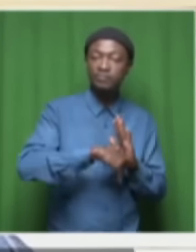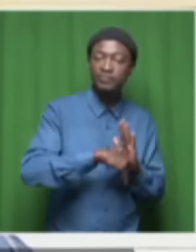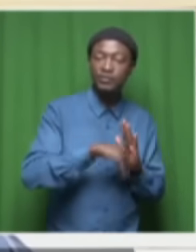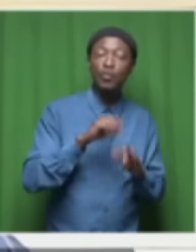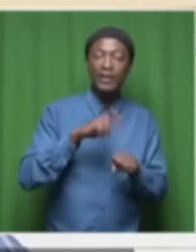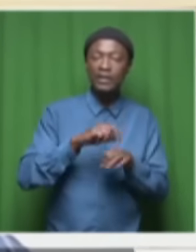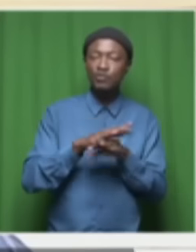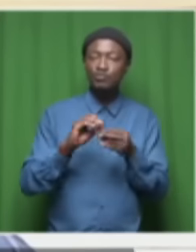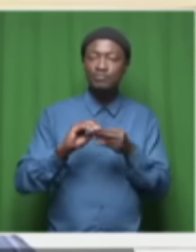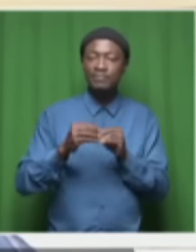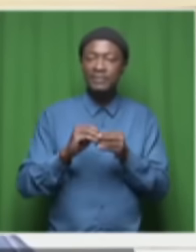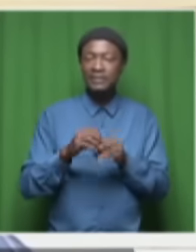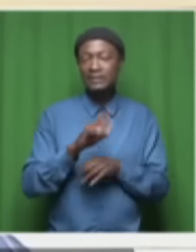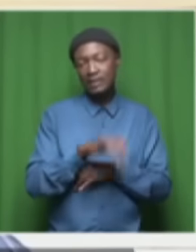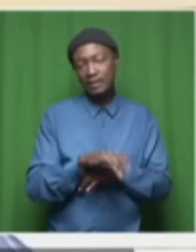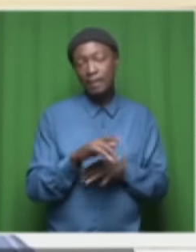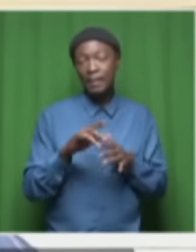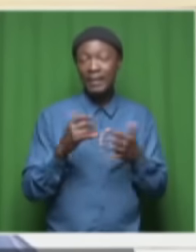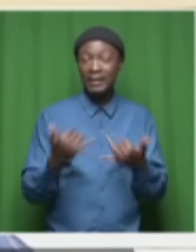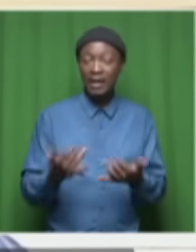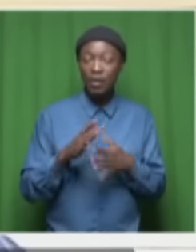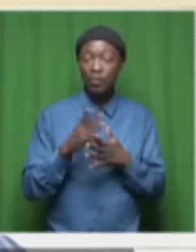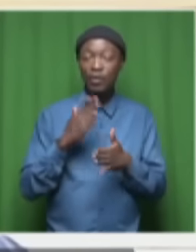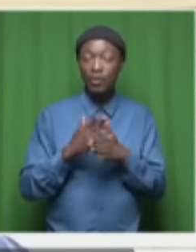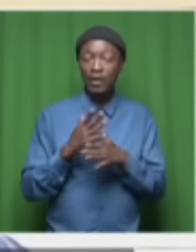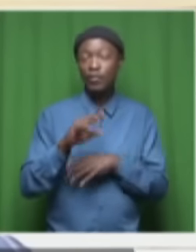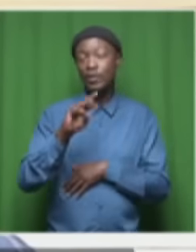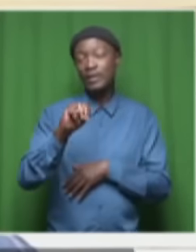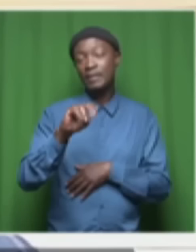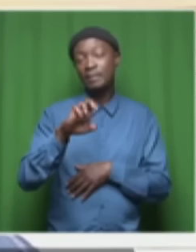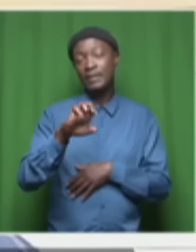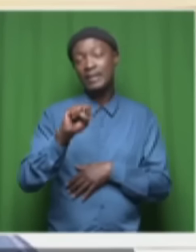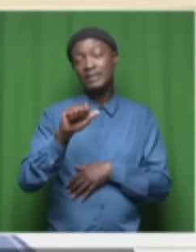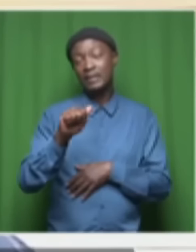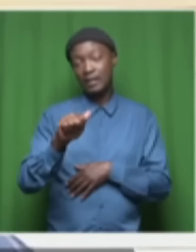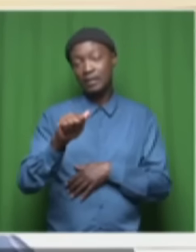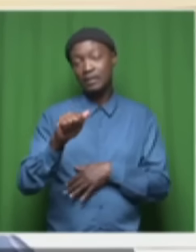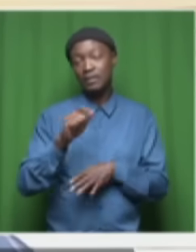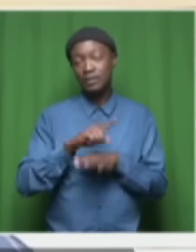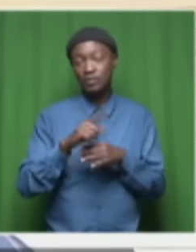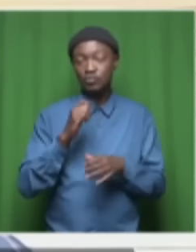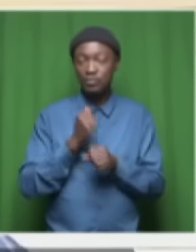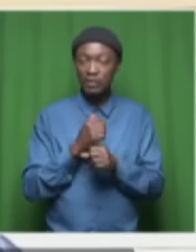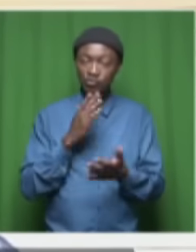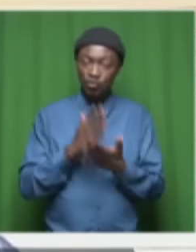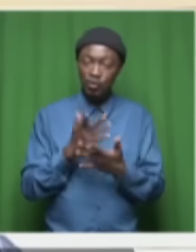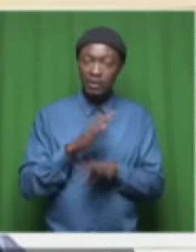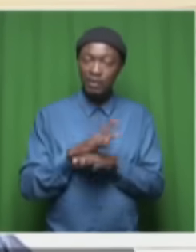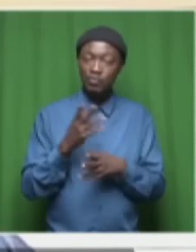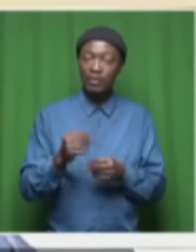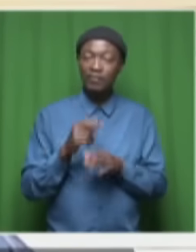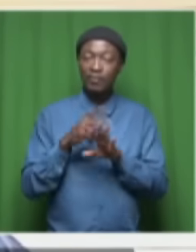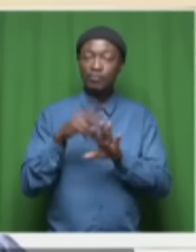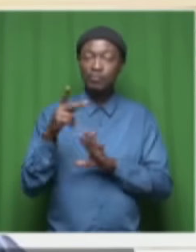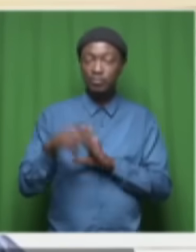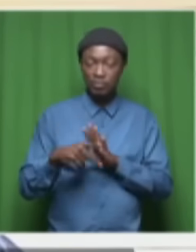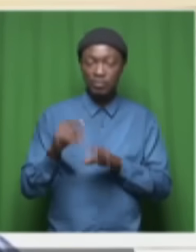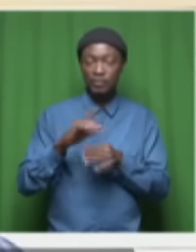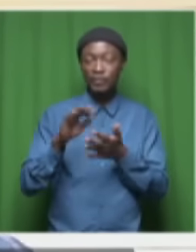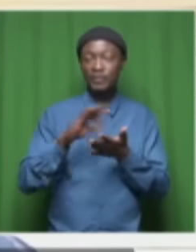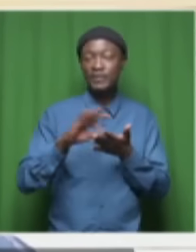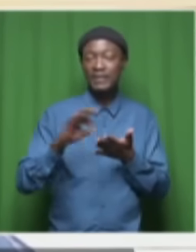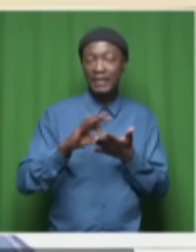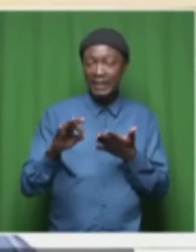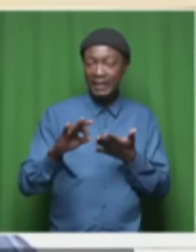we're working with the MISA to make sure that we come up with a project of cleaning of a